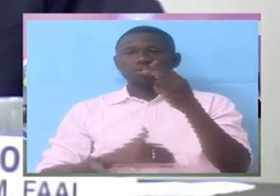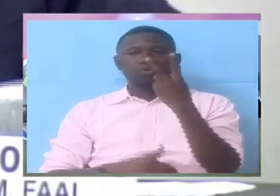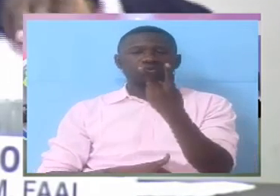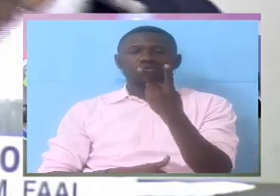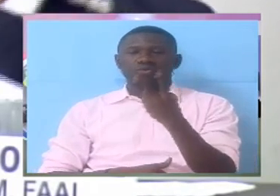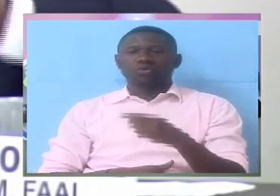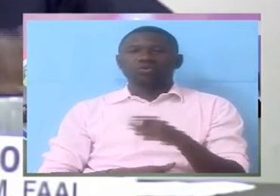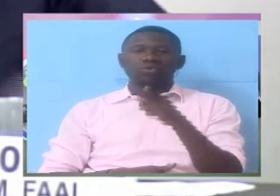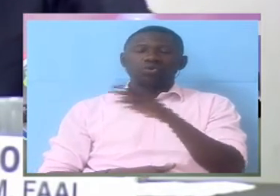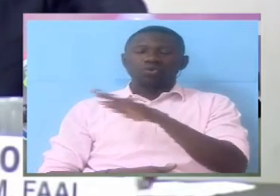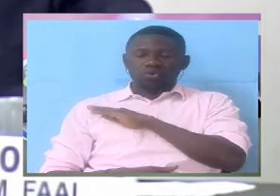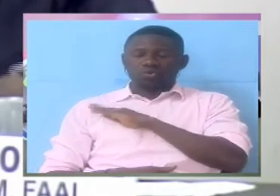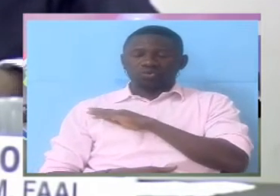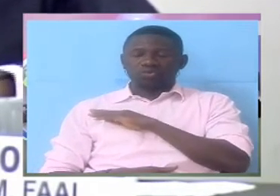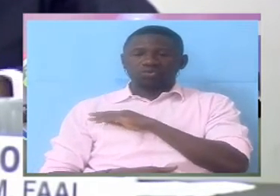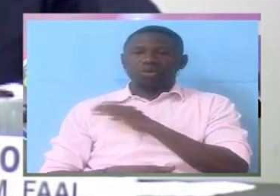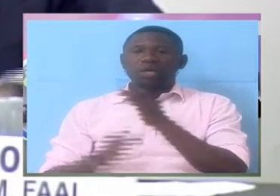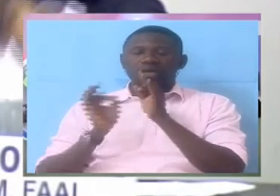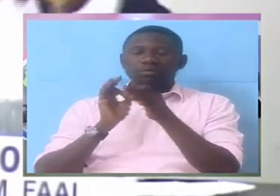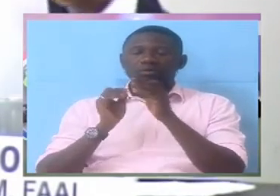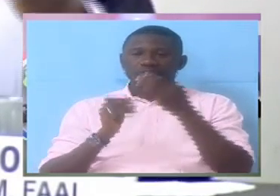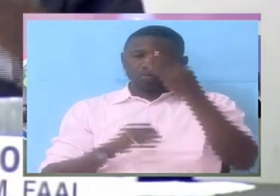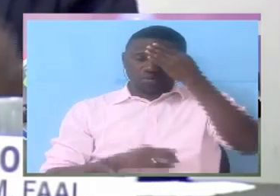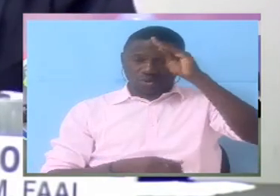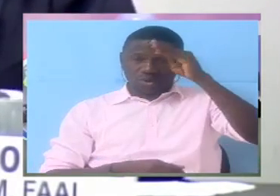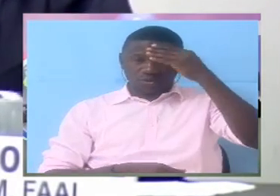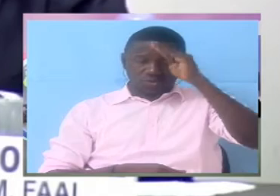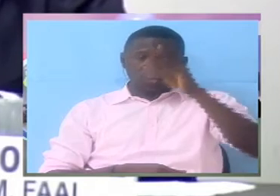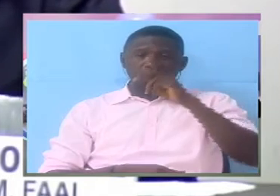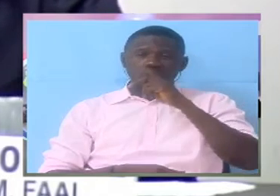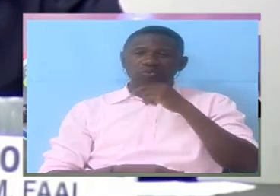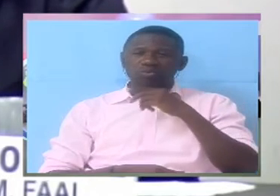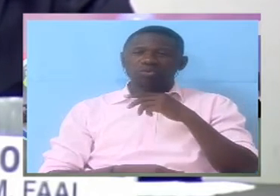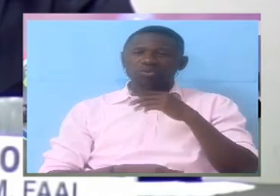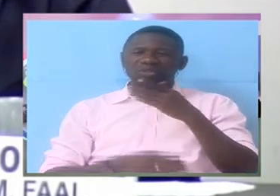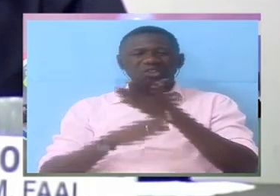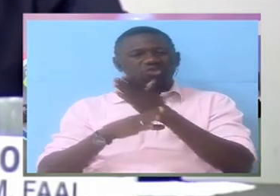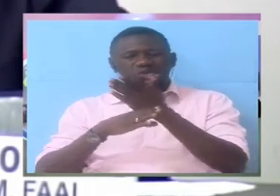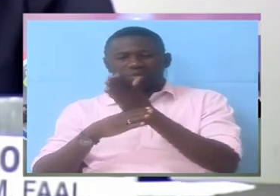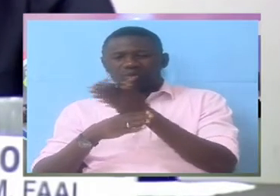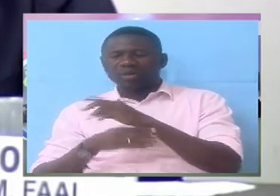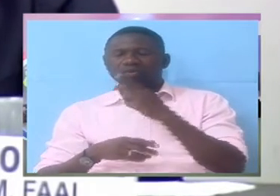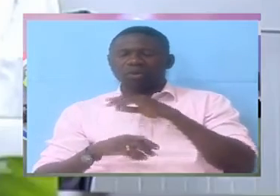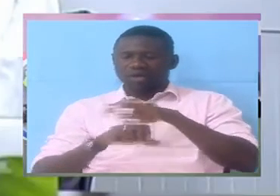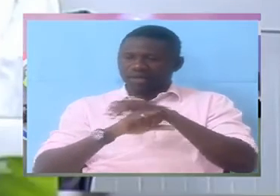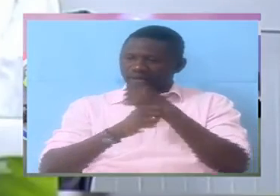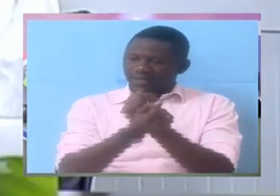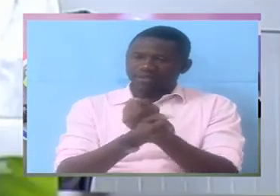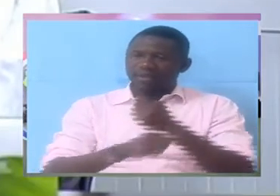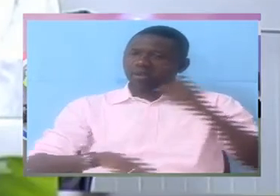You also mentioned some boys who were a nuisance, who were arrested, beaten, and released.